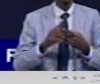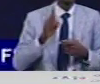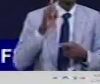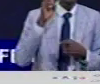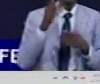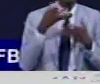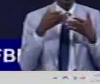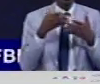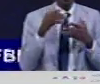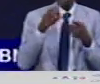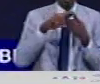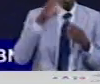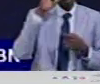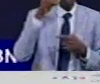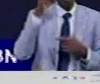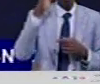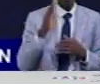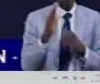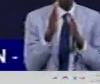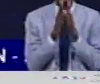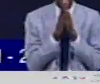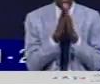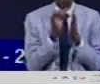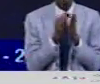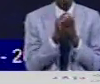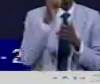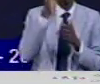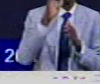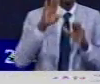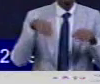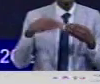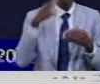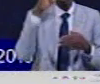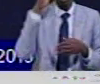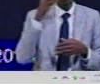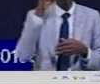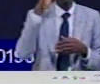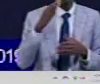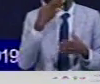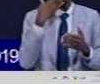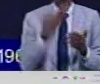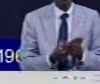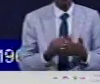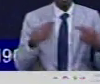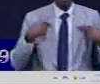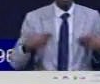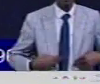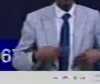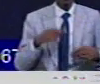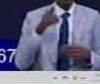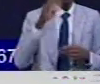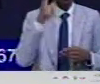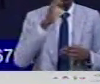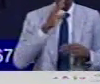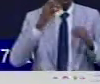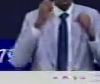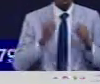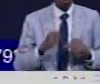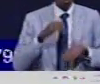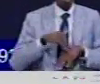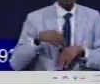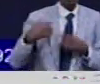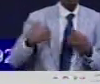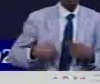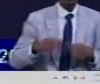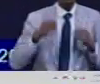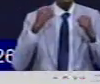strong. Strong at heart. Strong in the body. Strong in the bone. Let's pray the Lord will make him